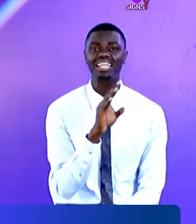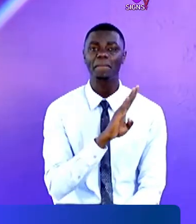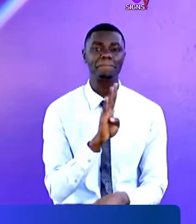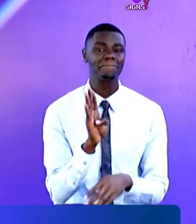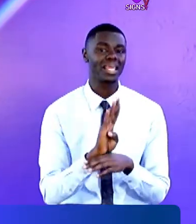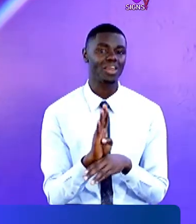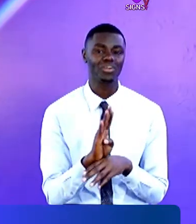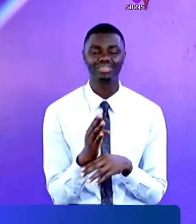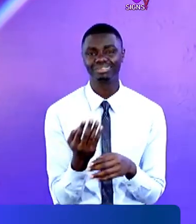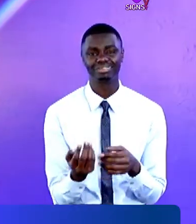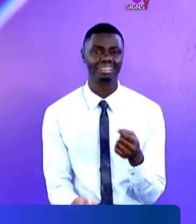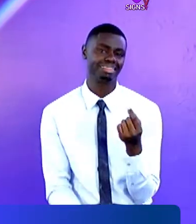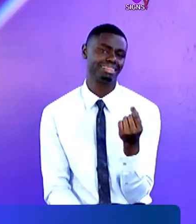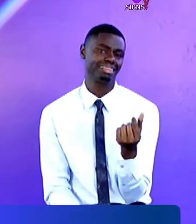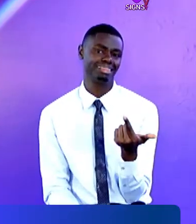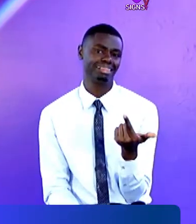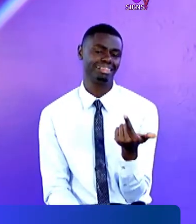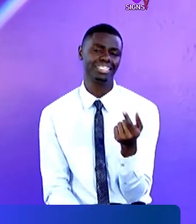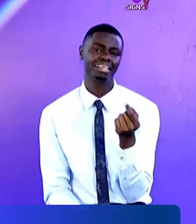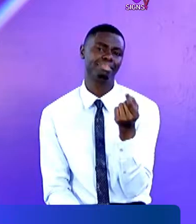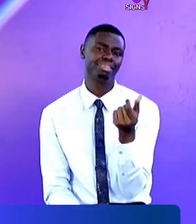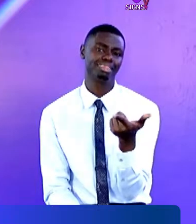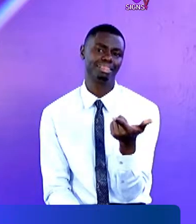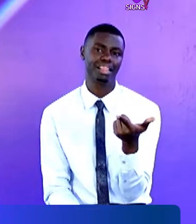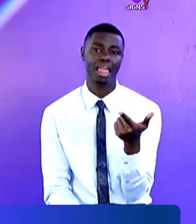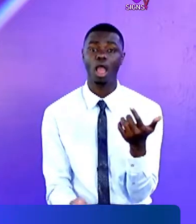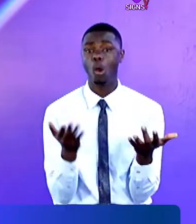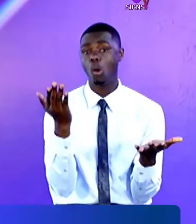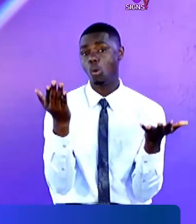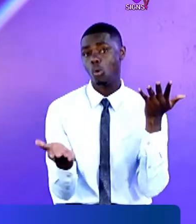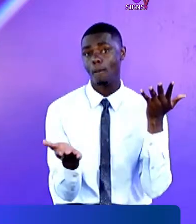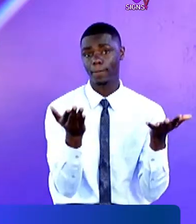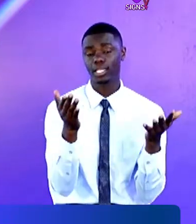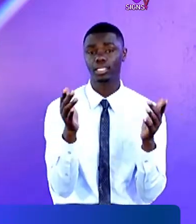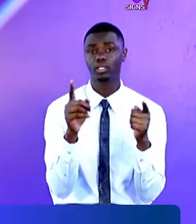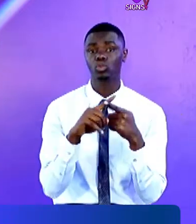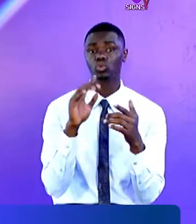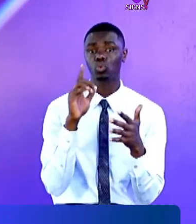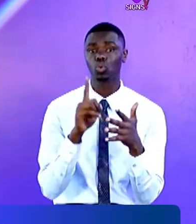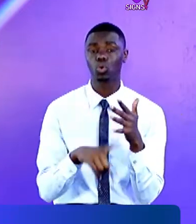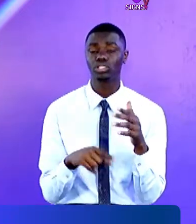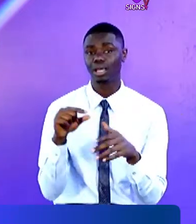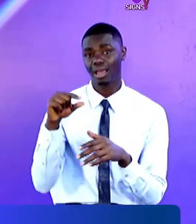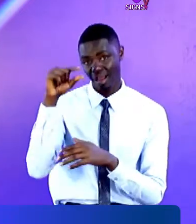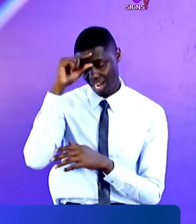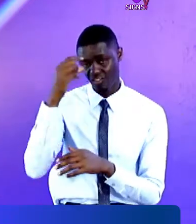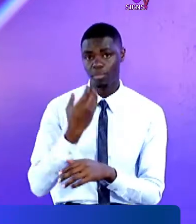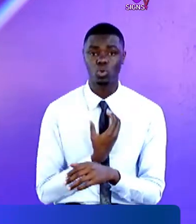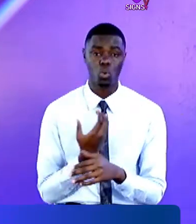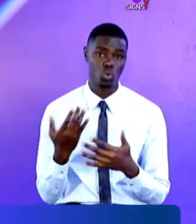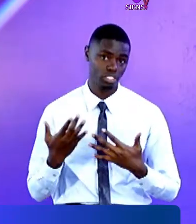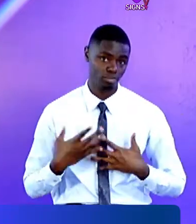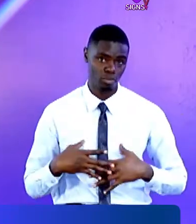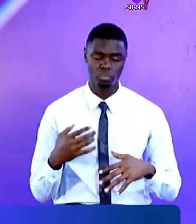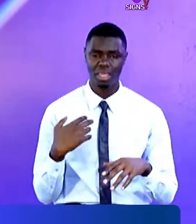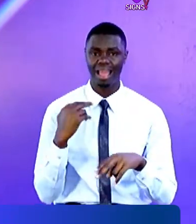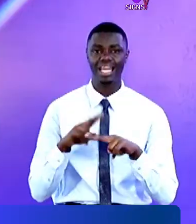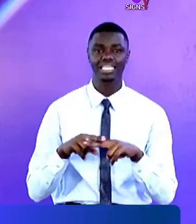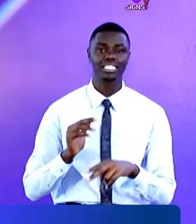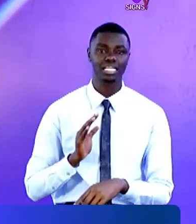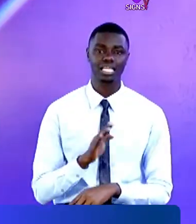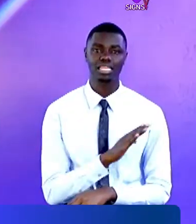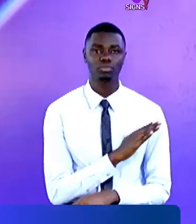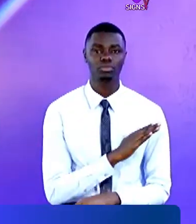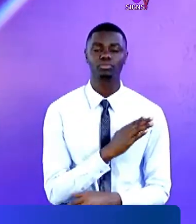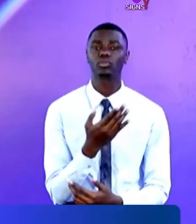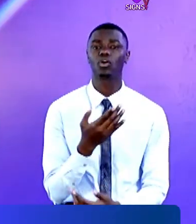billion is just a small amount of money compared to actually what the government owes people. Yeah. I sit in the board of the Archdiocese